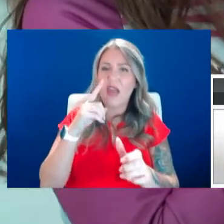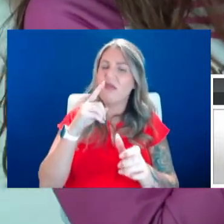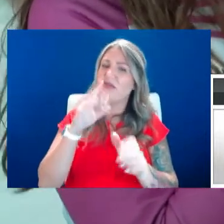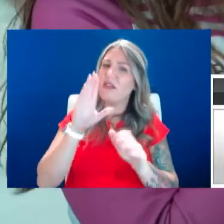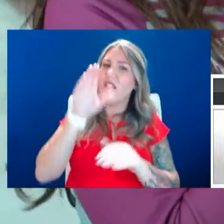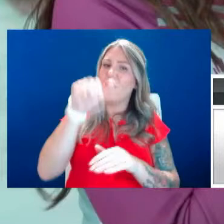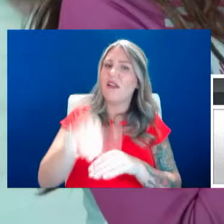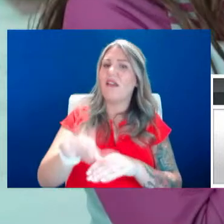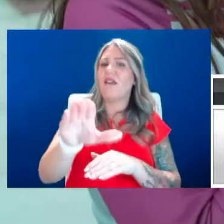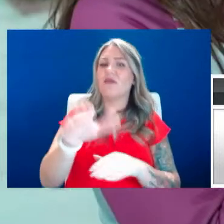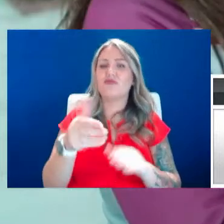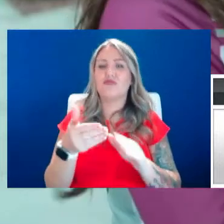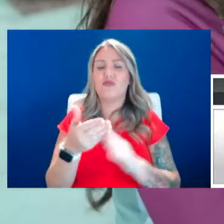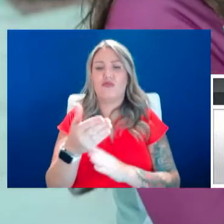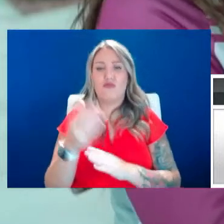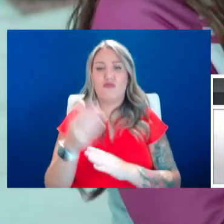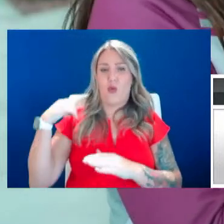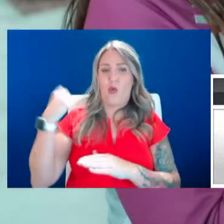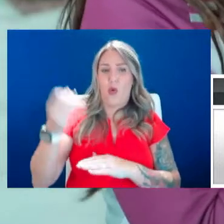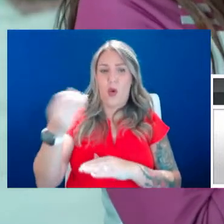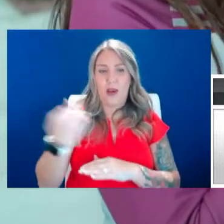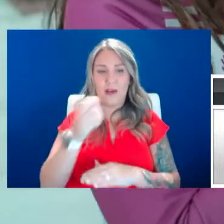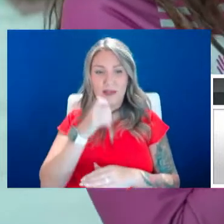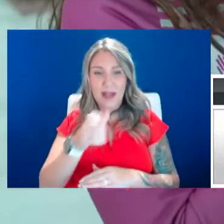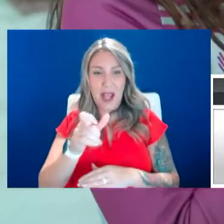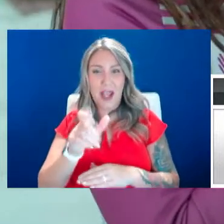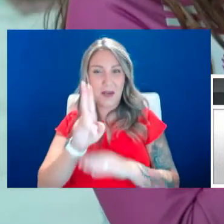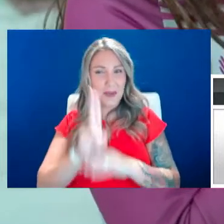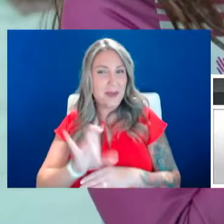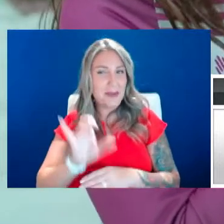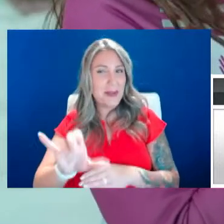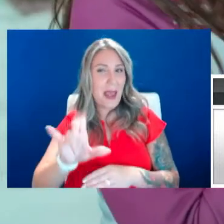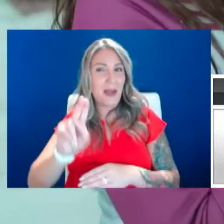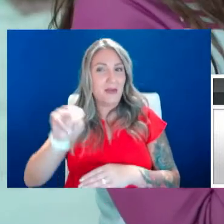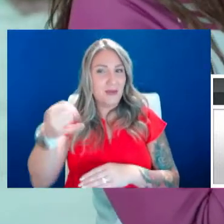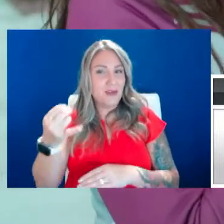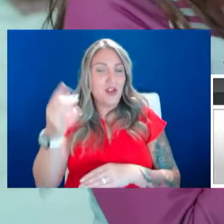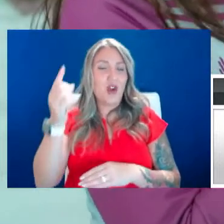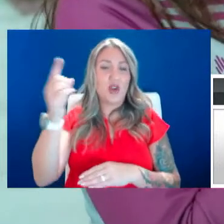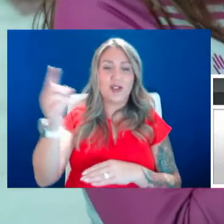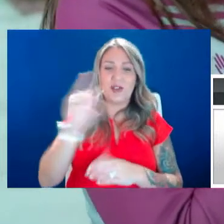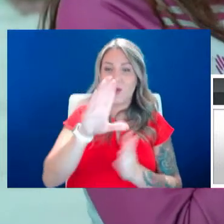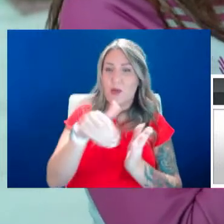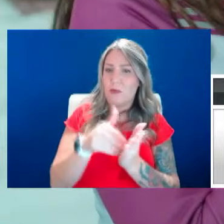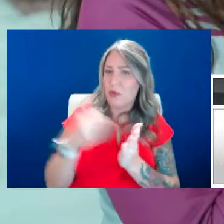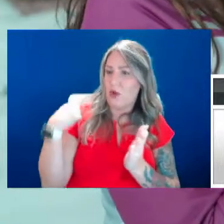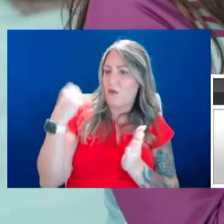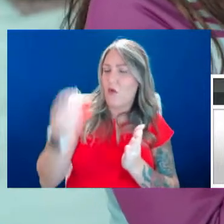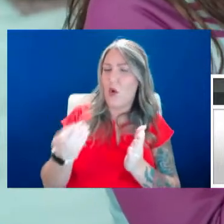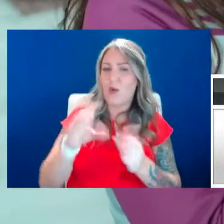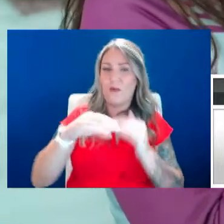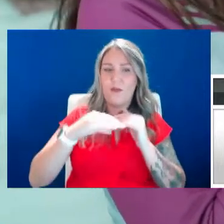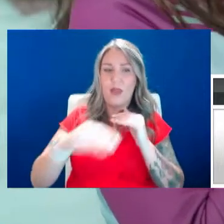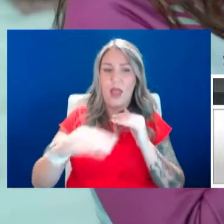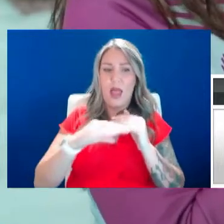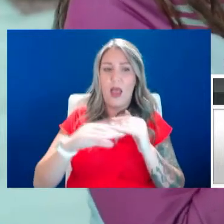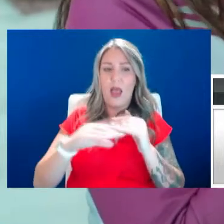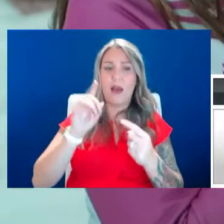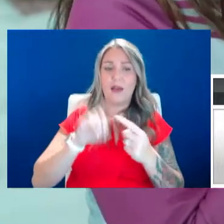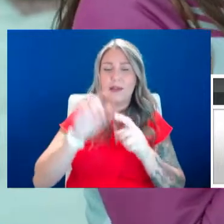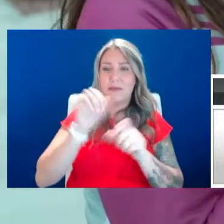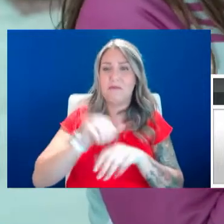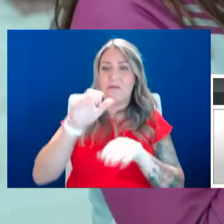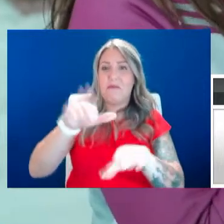it gets very flat. I'm not used to that in New Jersey. So riding through the middle of Oregon was flat until we hit Mount McKenzie, and that